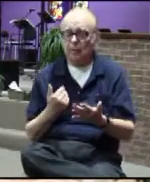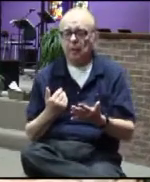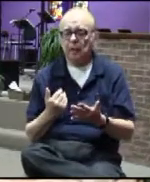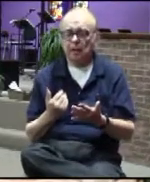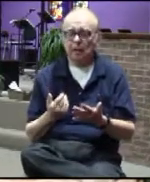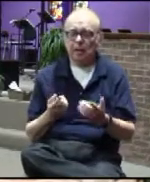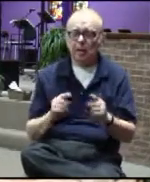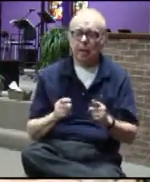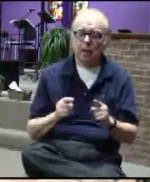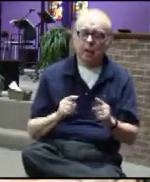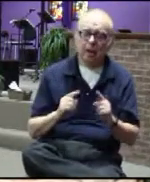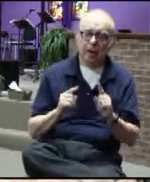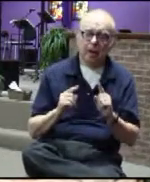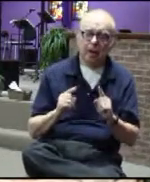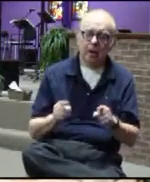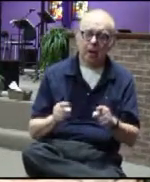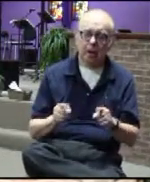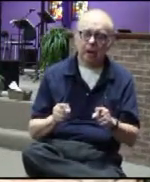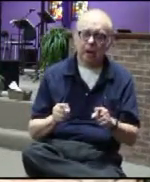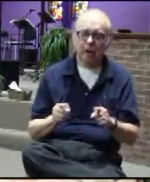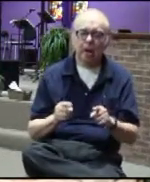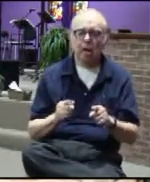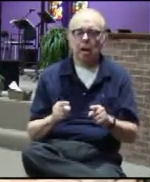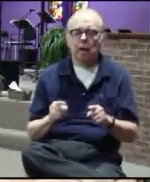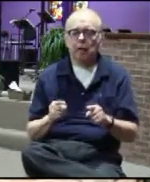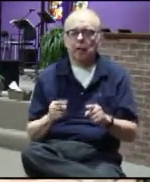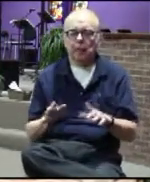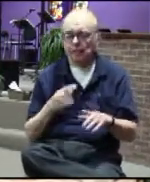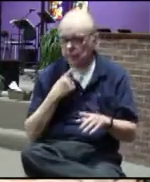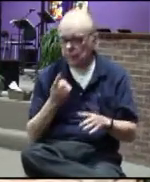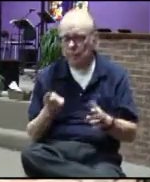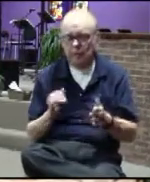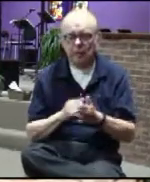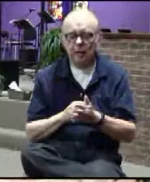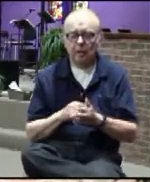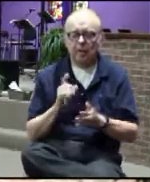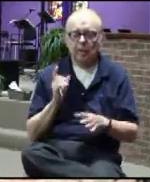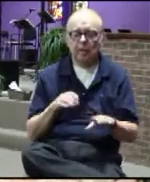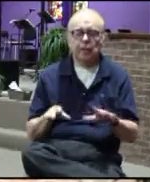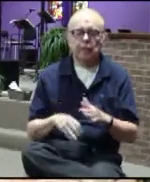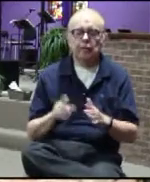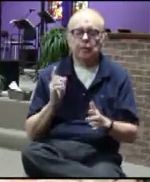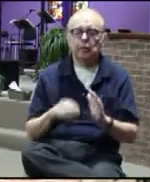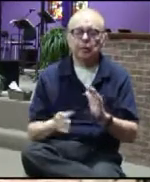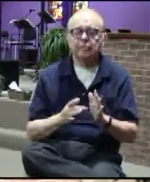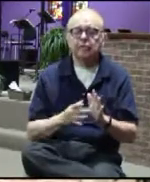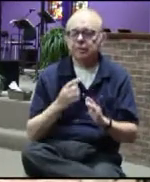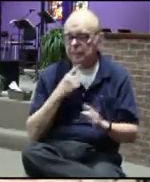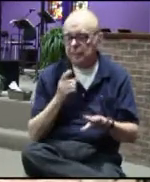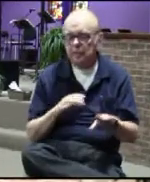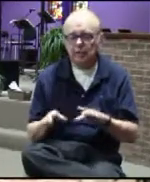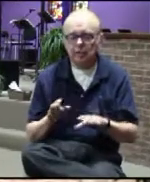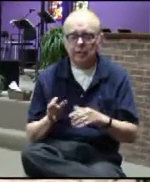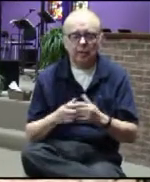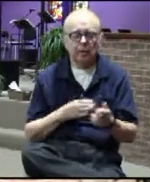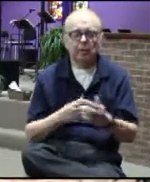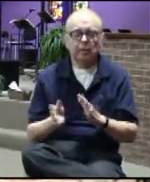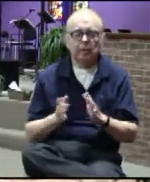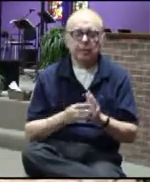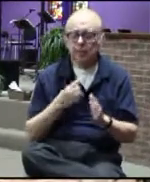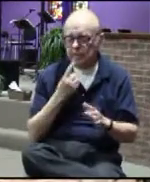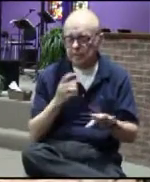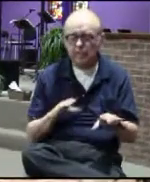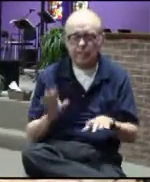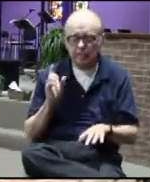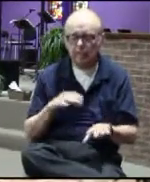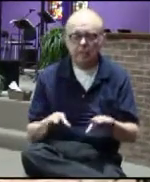When he went to the marriage Canaan. She already told them. You need to do what he tells. Whatever he tells you to do. You